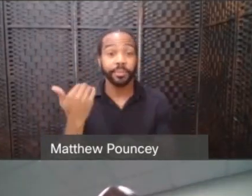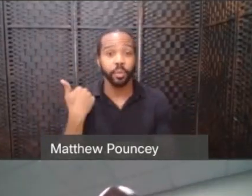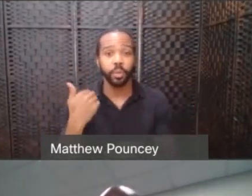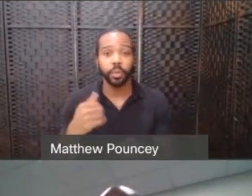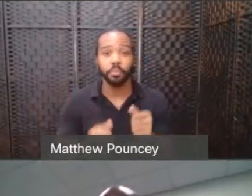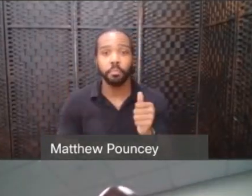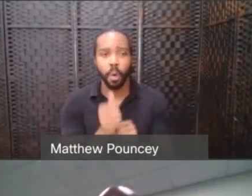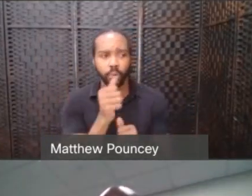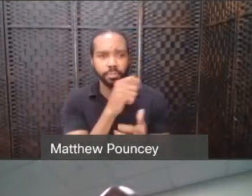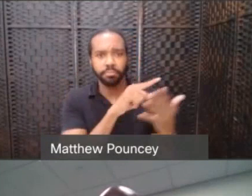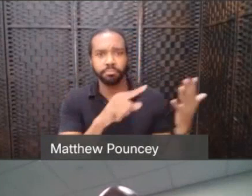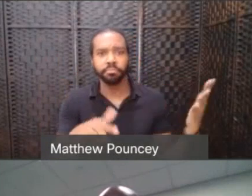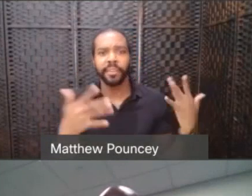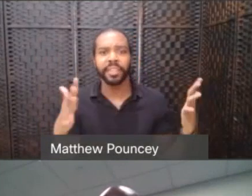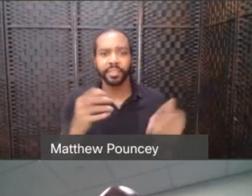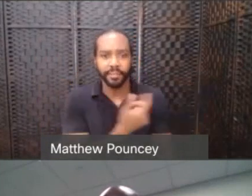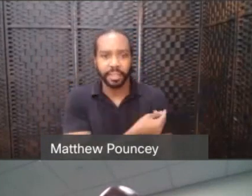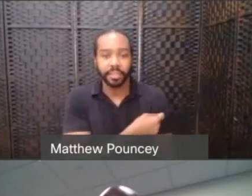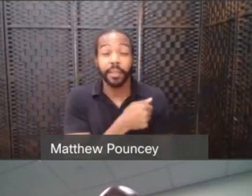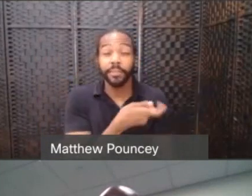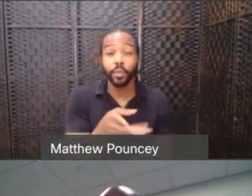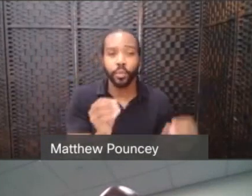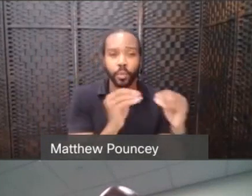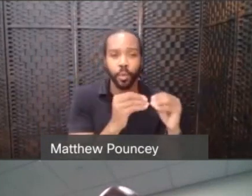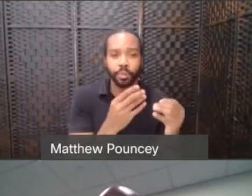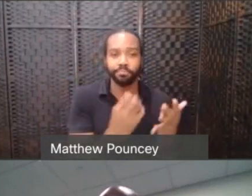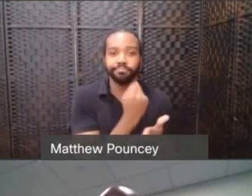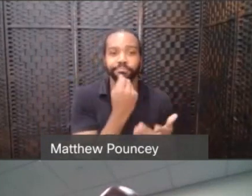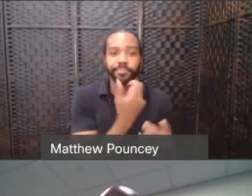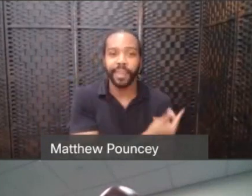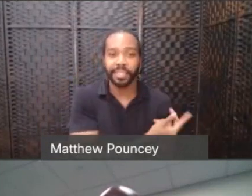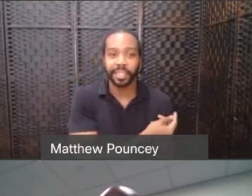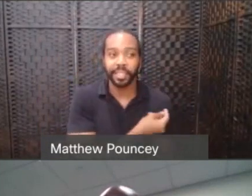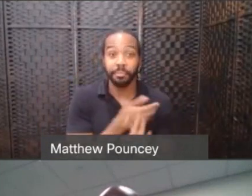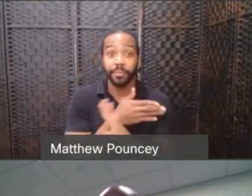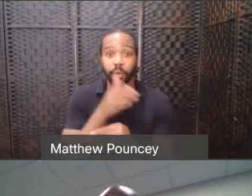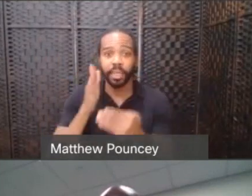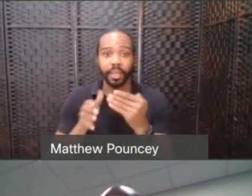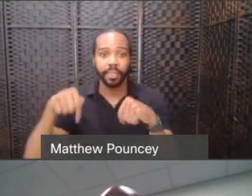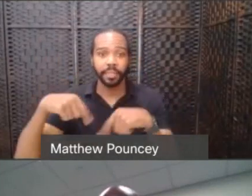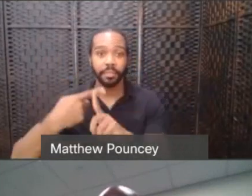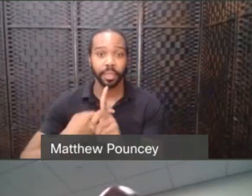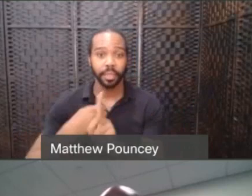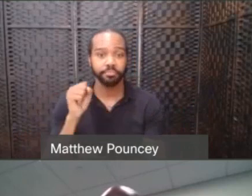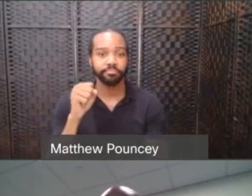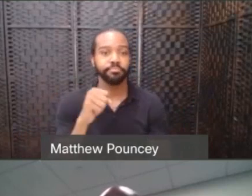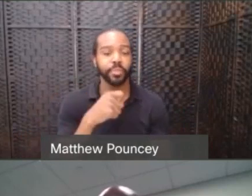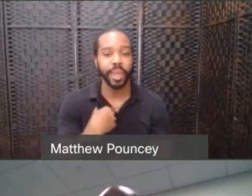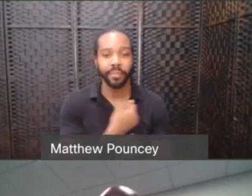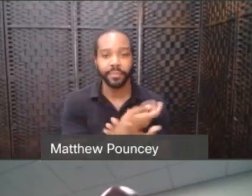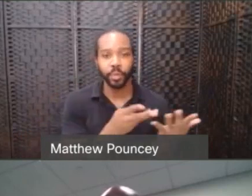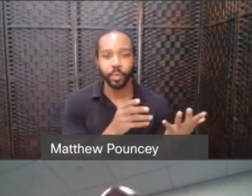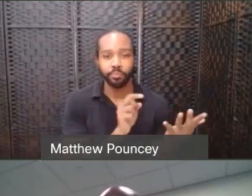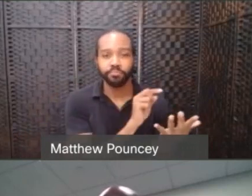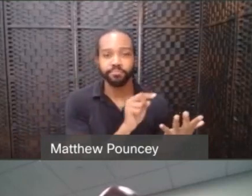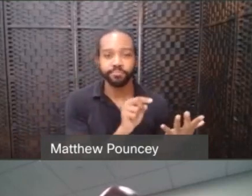did get the vaccine and few more are getting the vaccine before the end of this month. There's a handful of them who